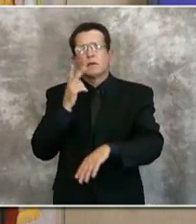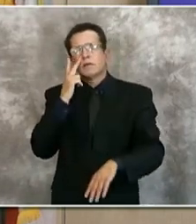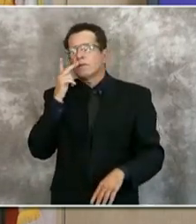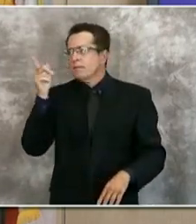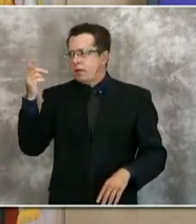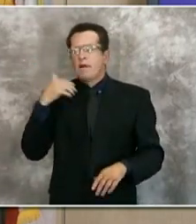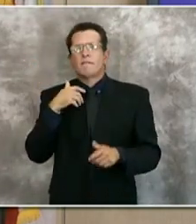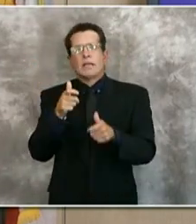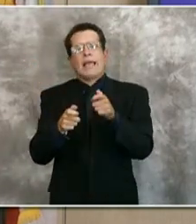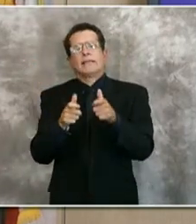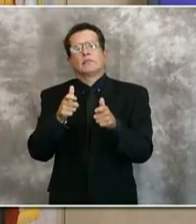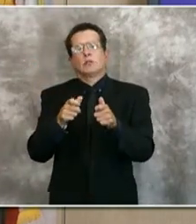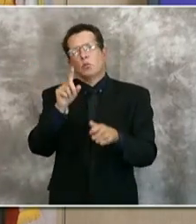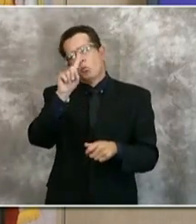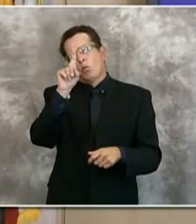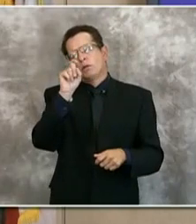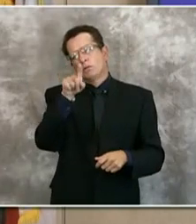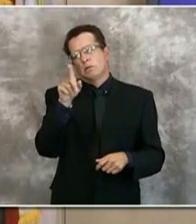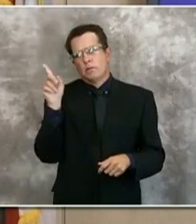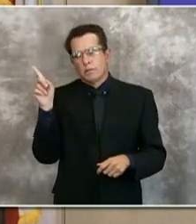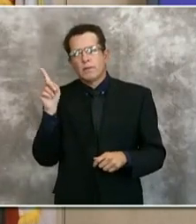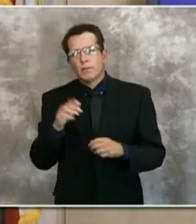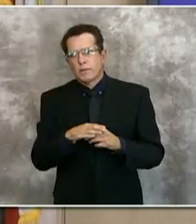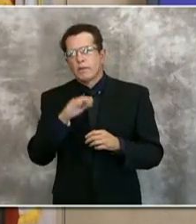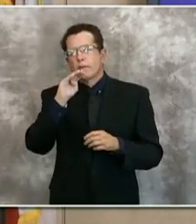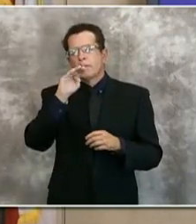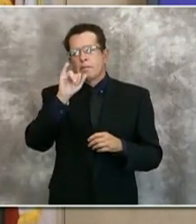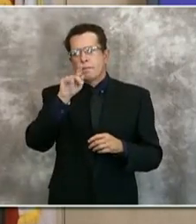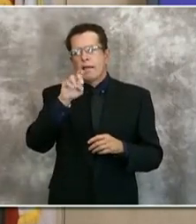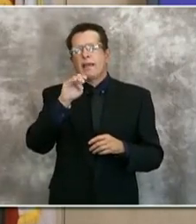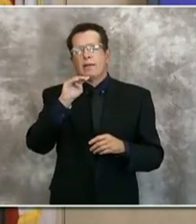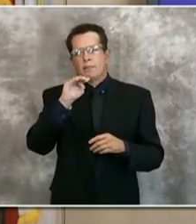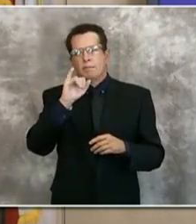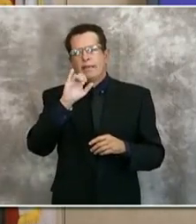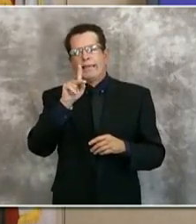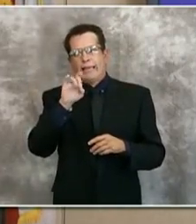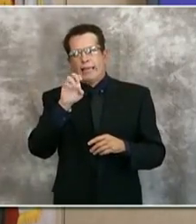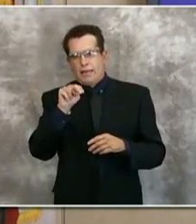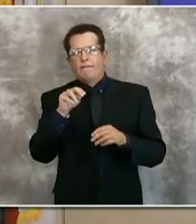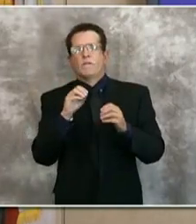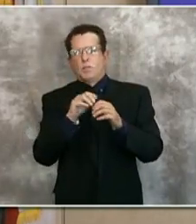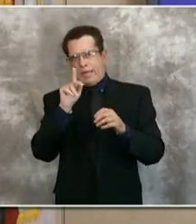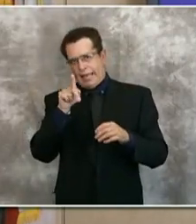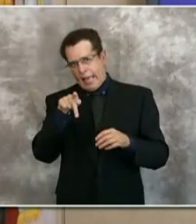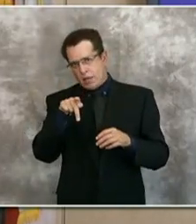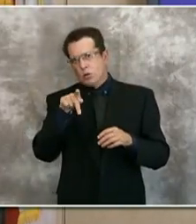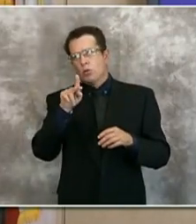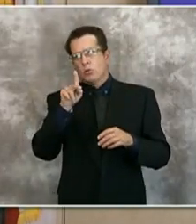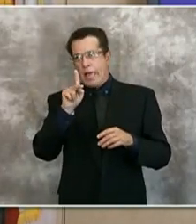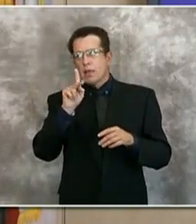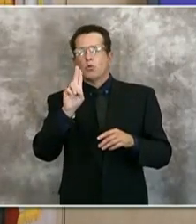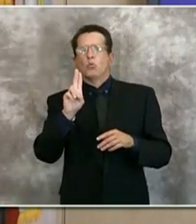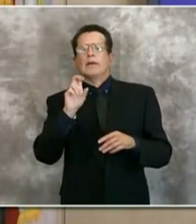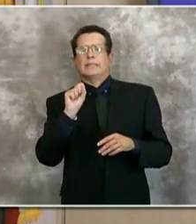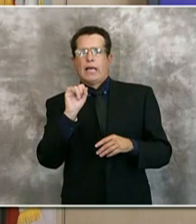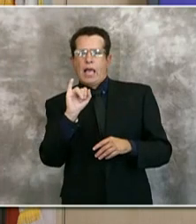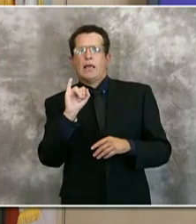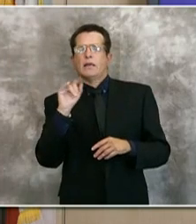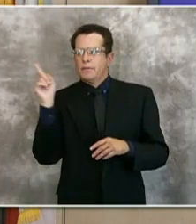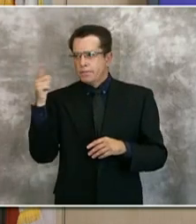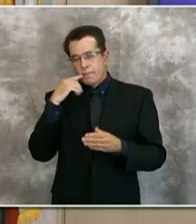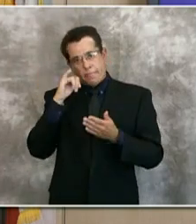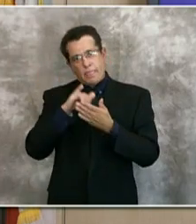This text message is from Mike McKinnon from KUSI, and he asks,